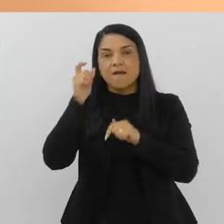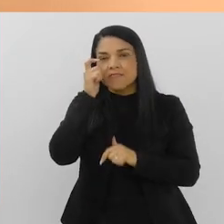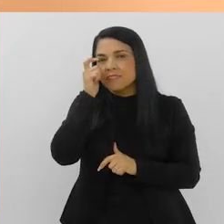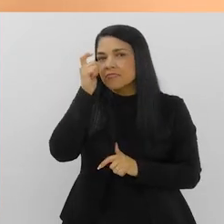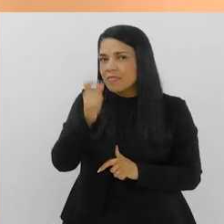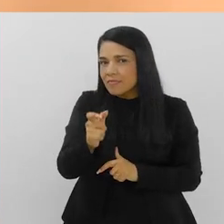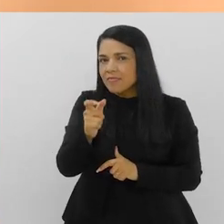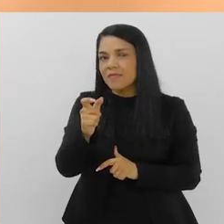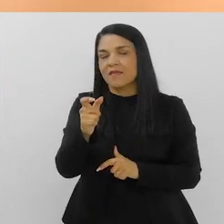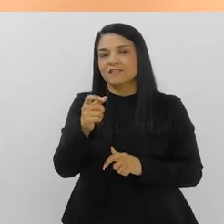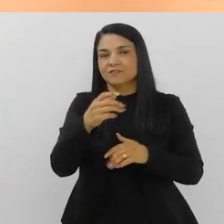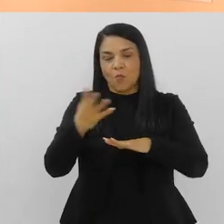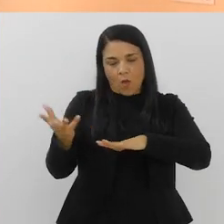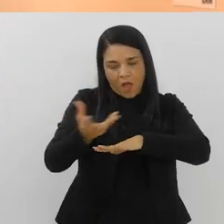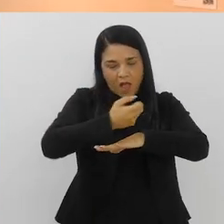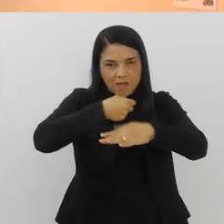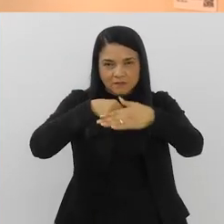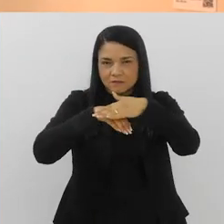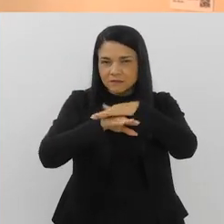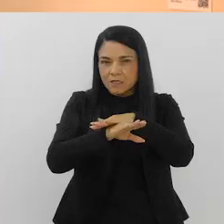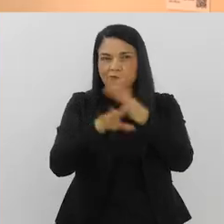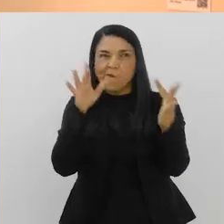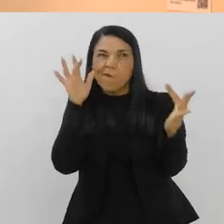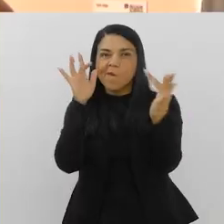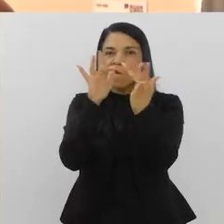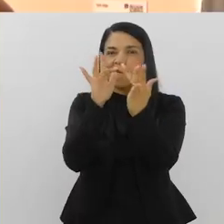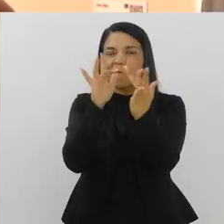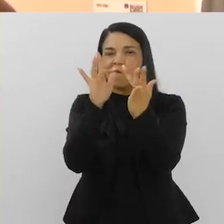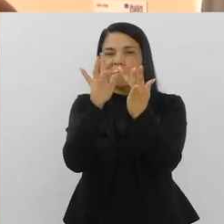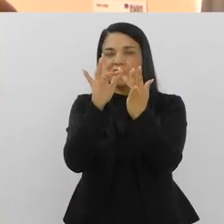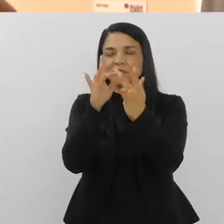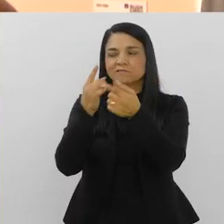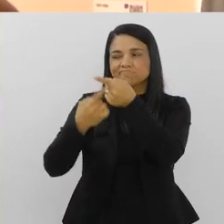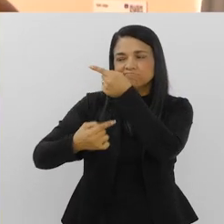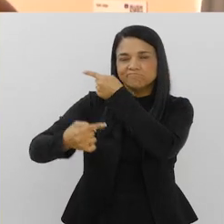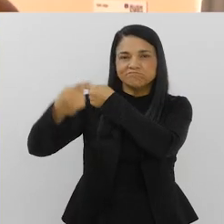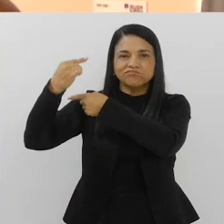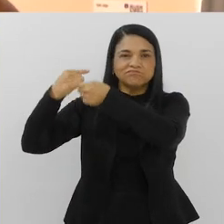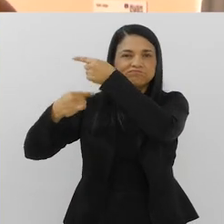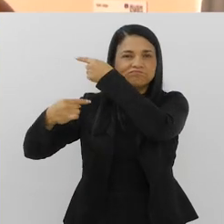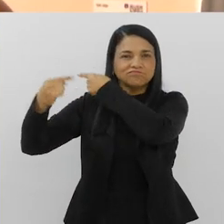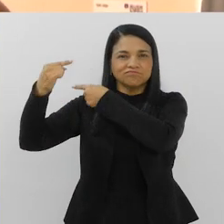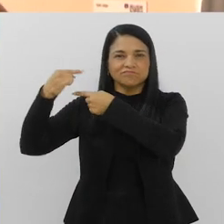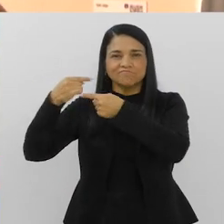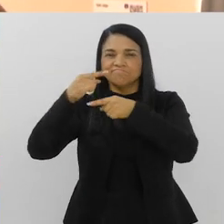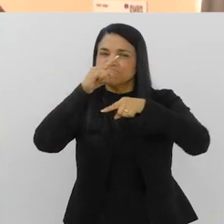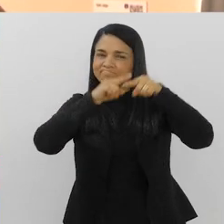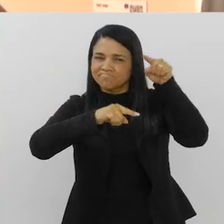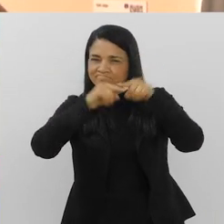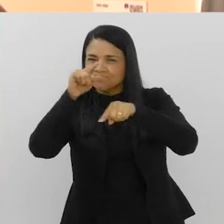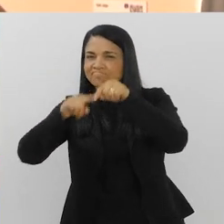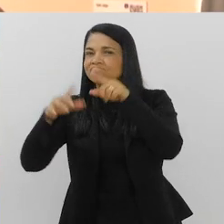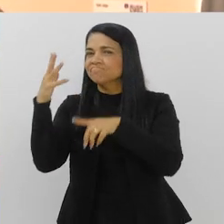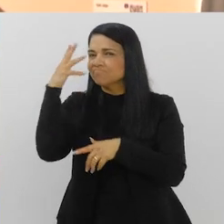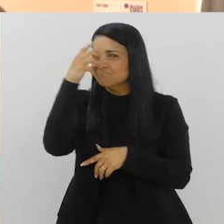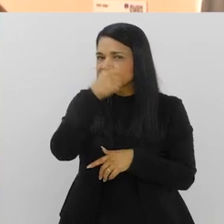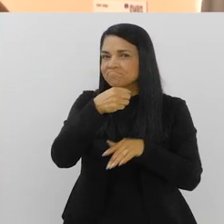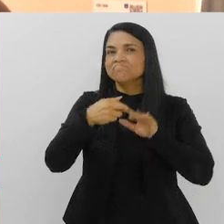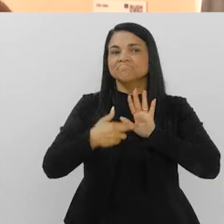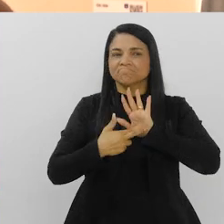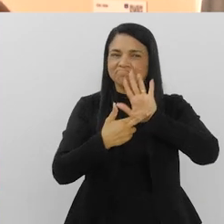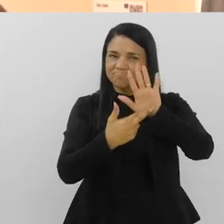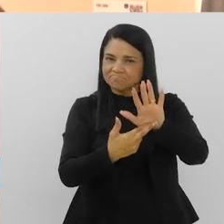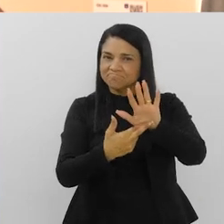were interesting. It's very interesting, it connects us with our ancestrality.